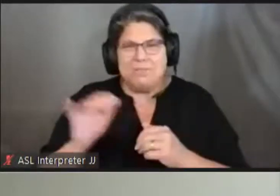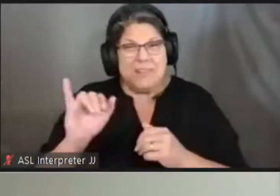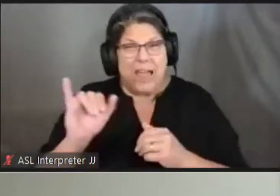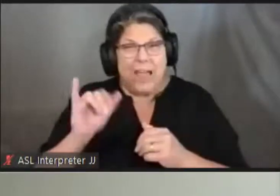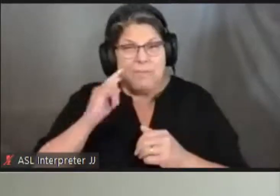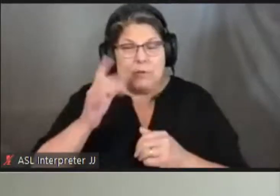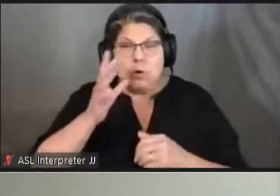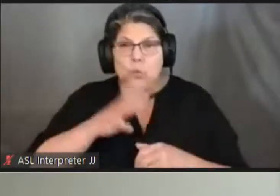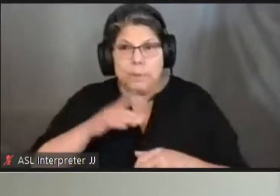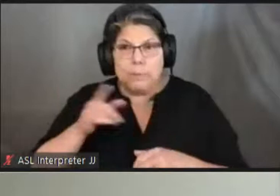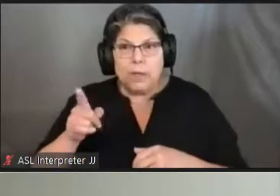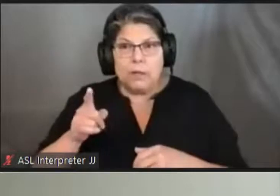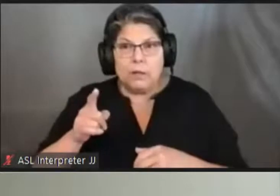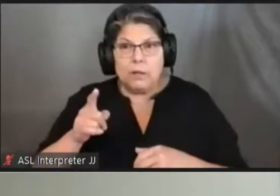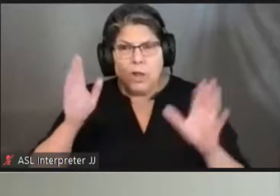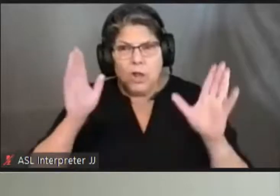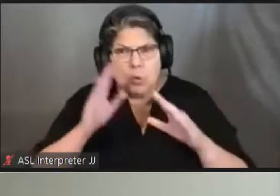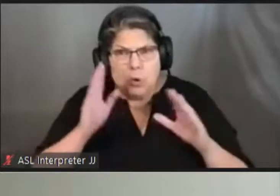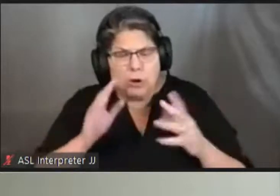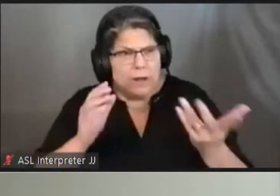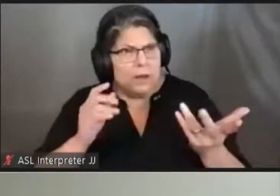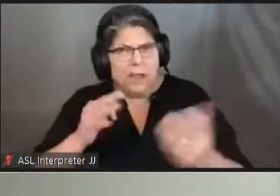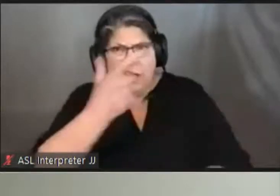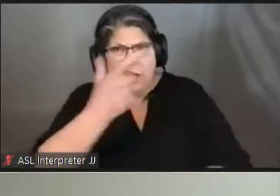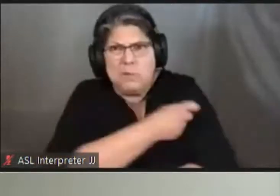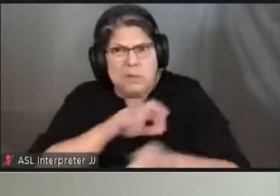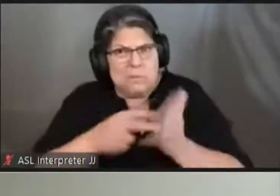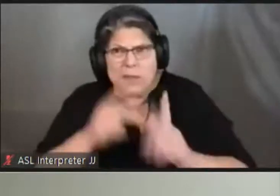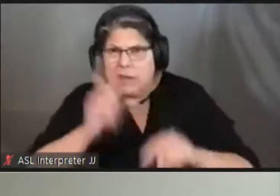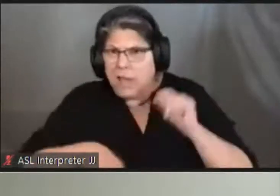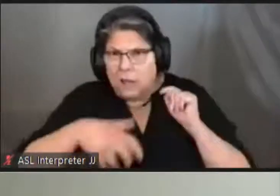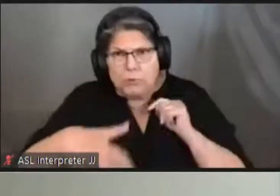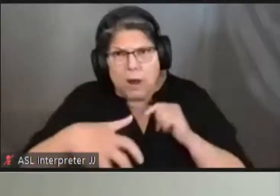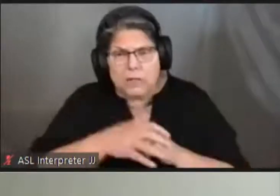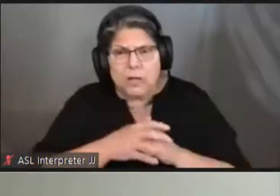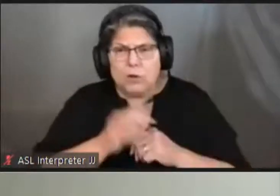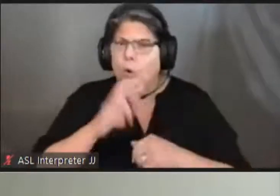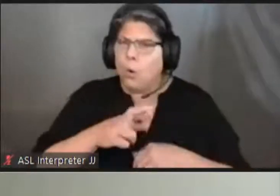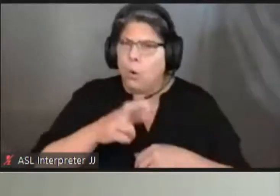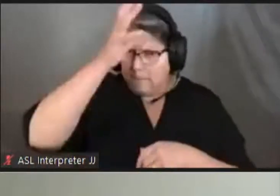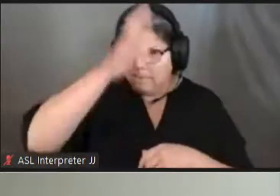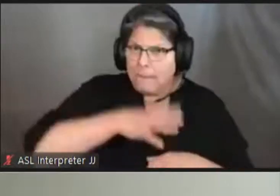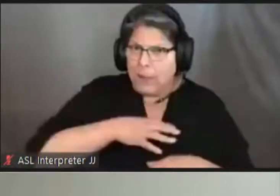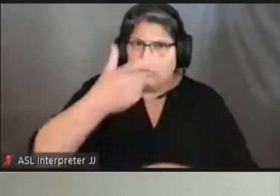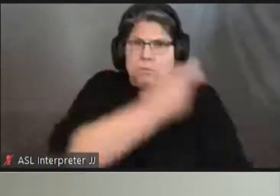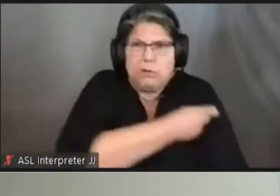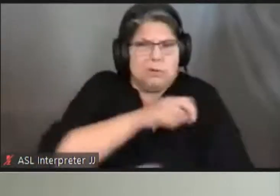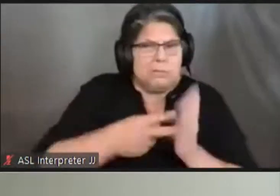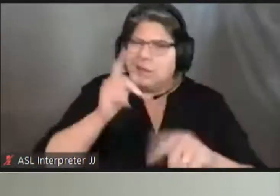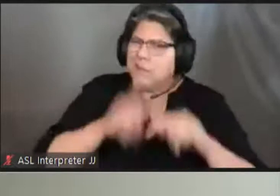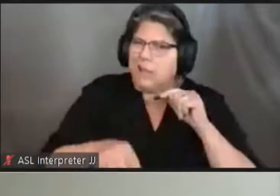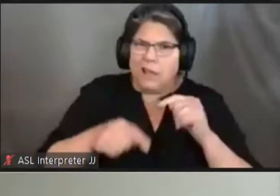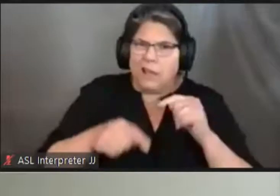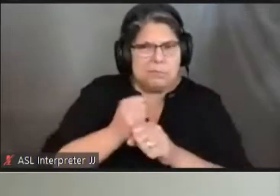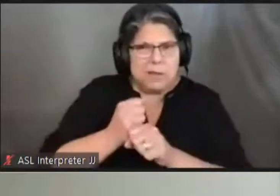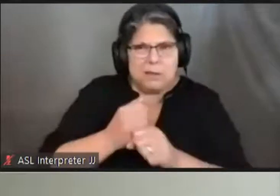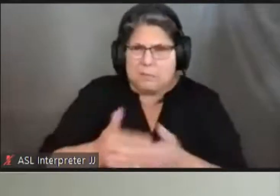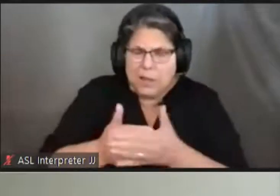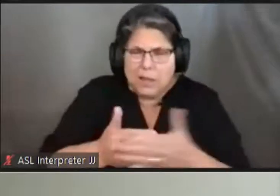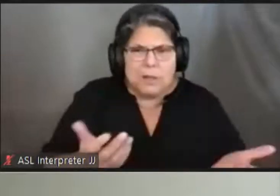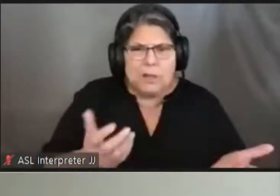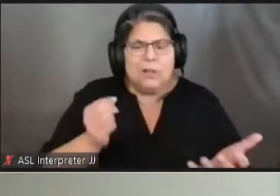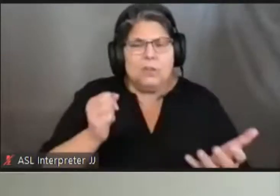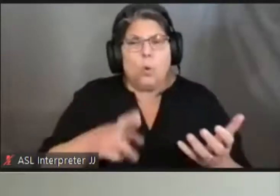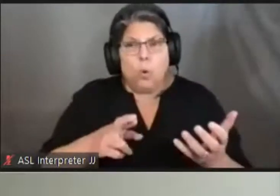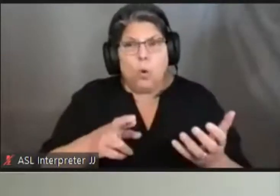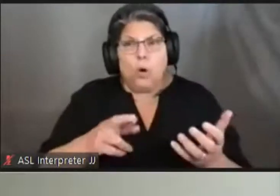being concerned of infertility or men, or problems with fetal development. That has